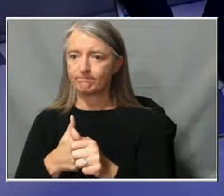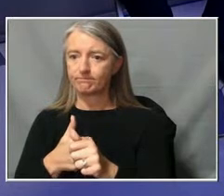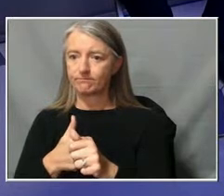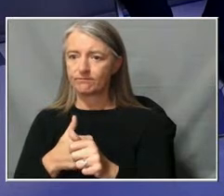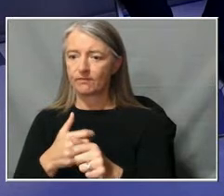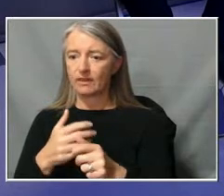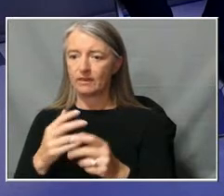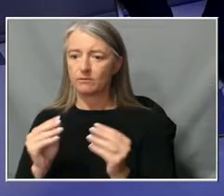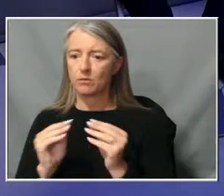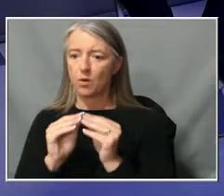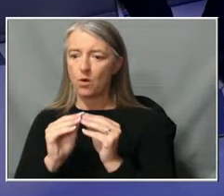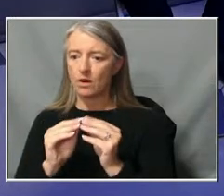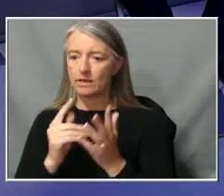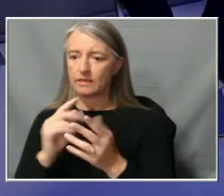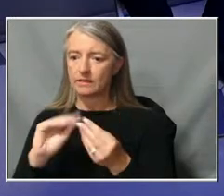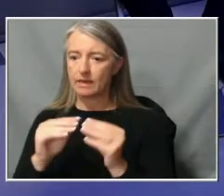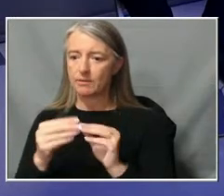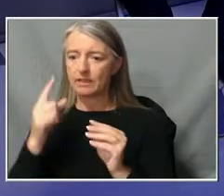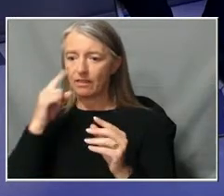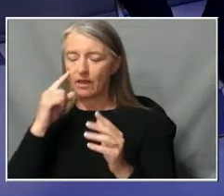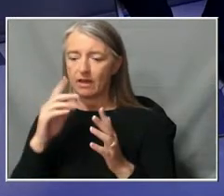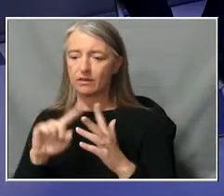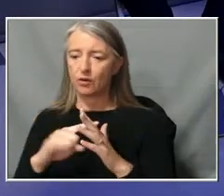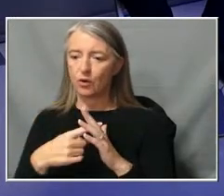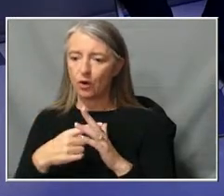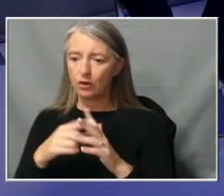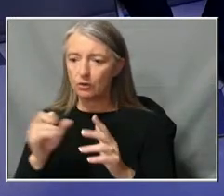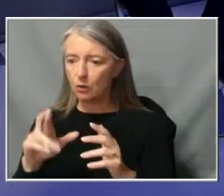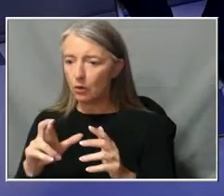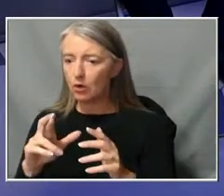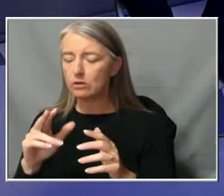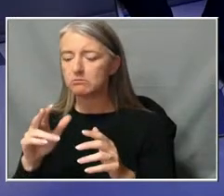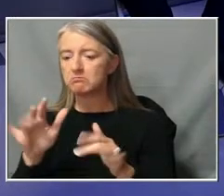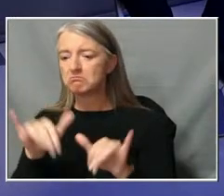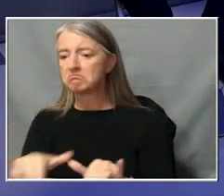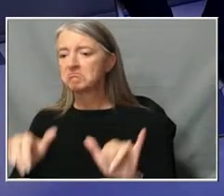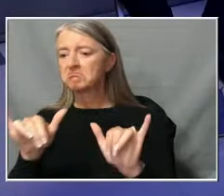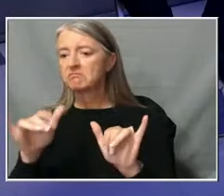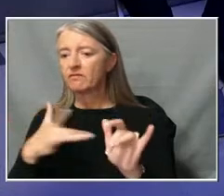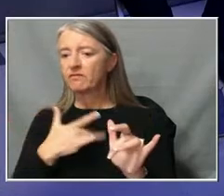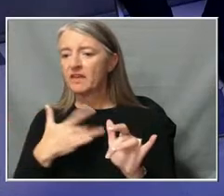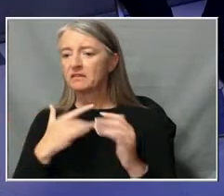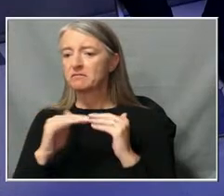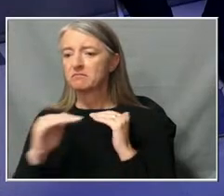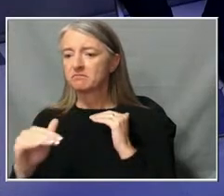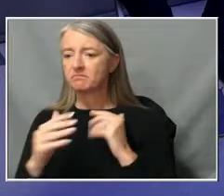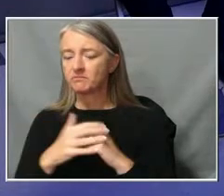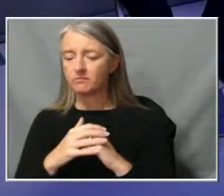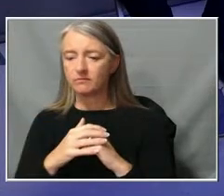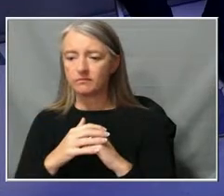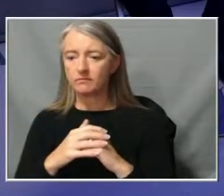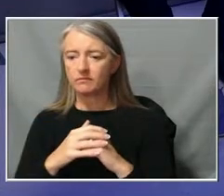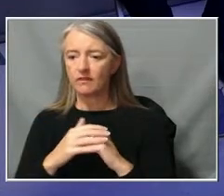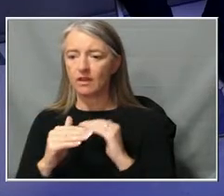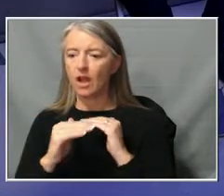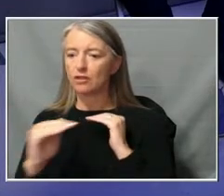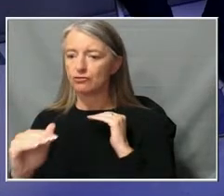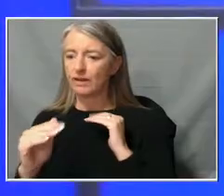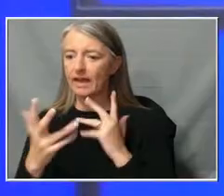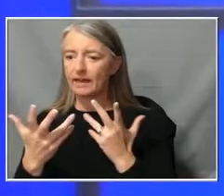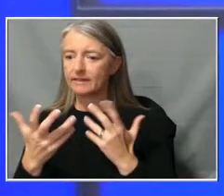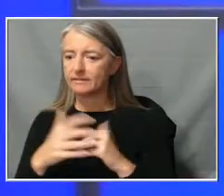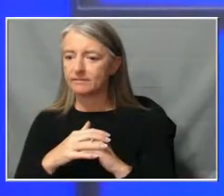numbers than originally thought, or is that about on track? Yes, I think we're on track, if not exceeding,